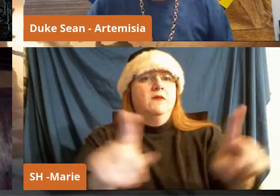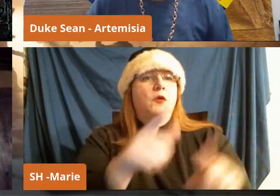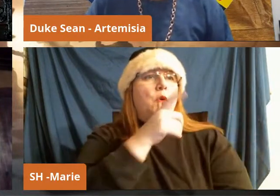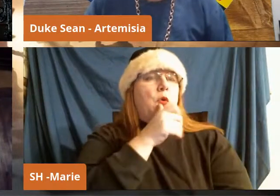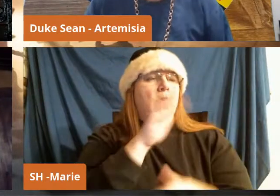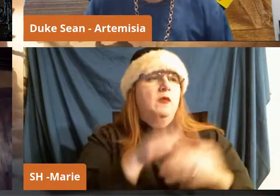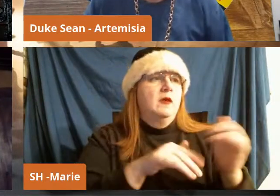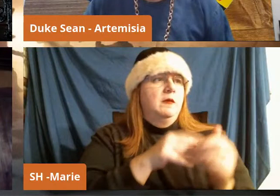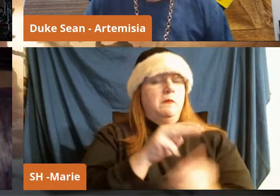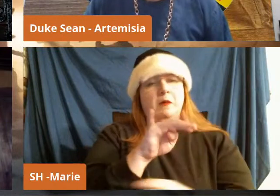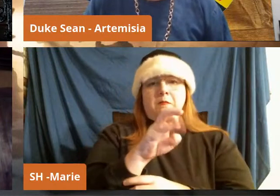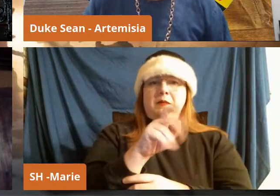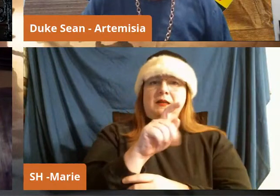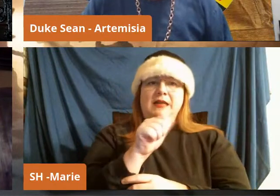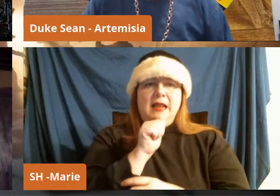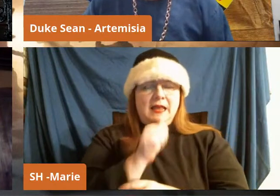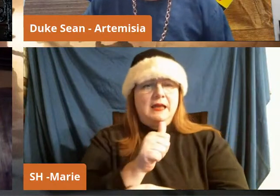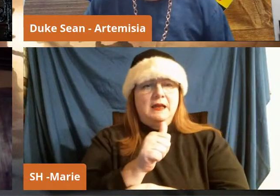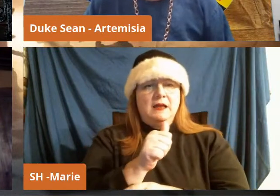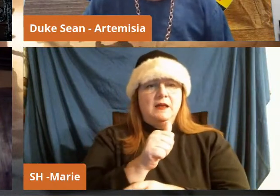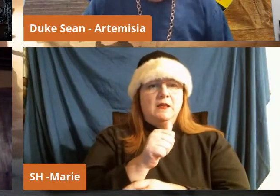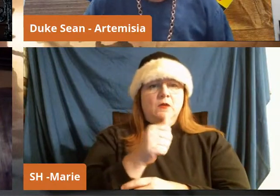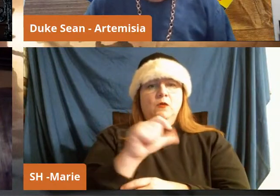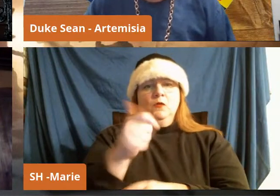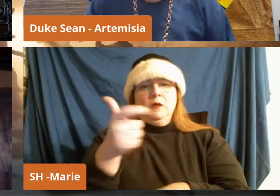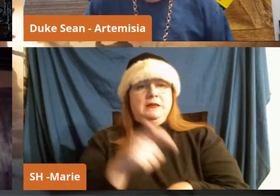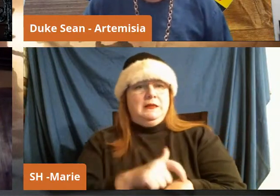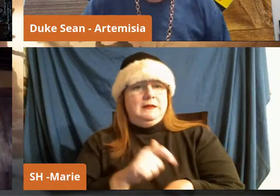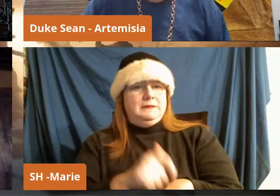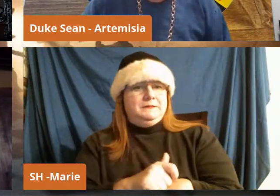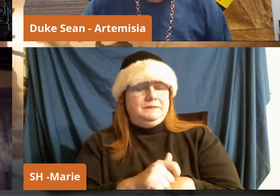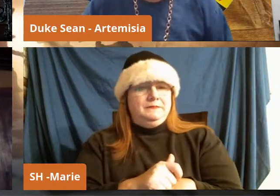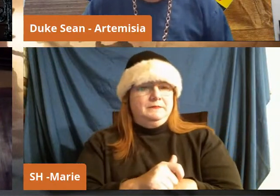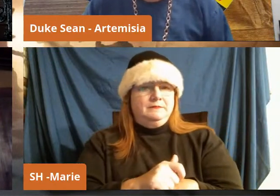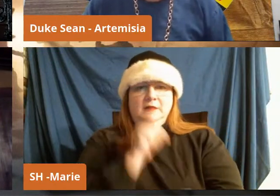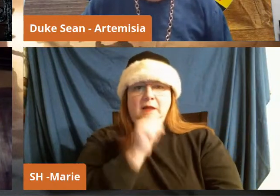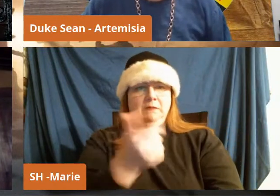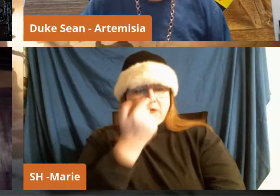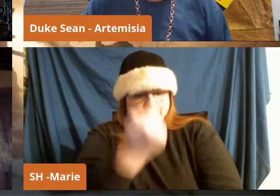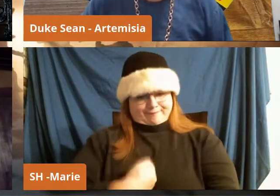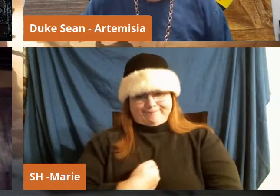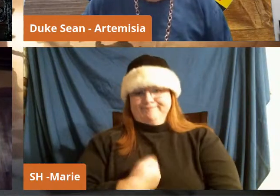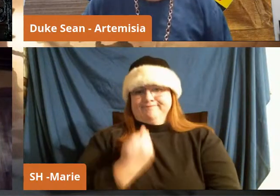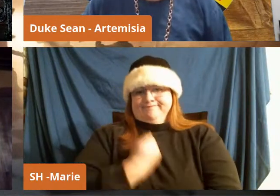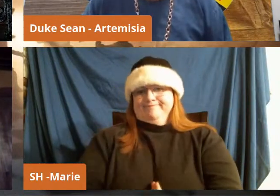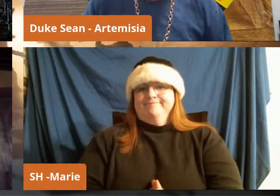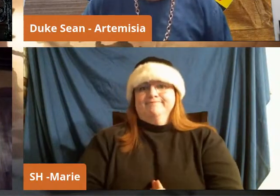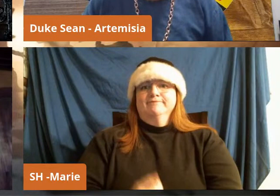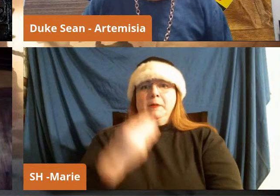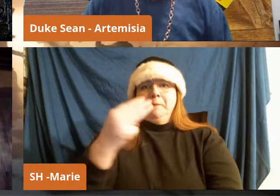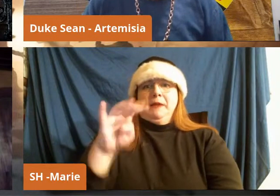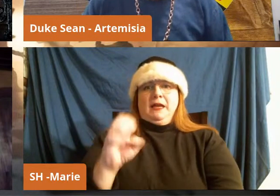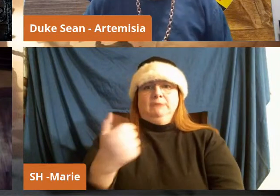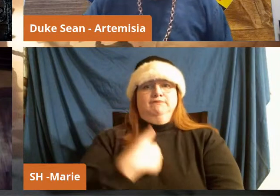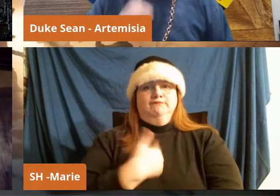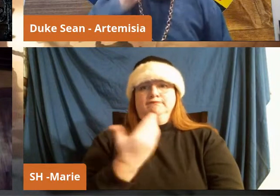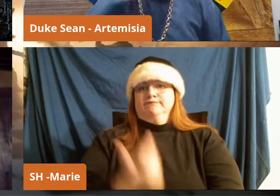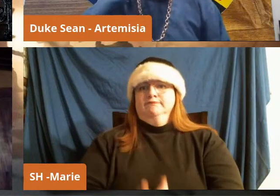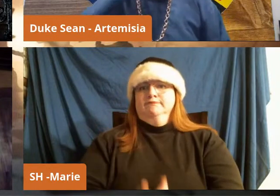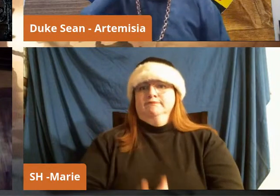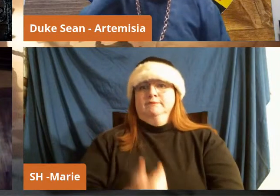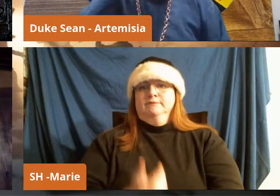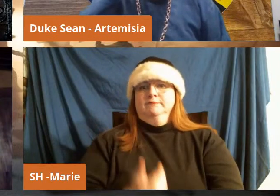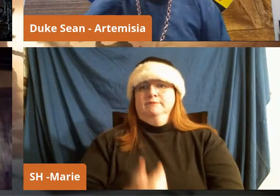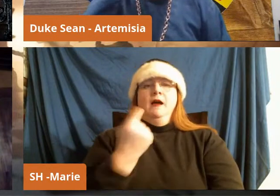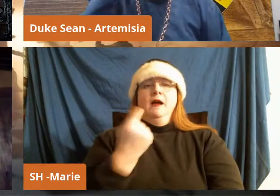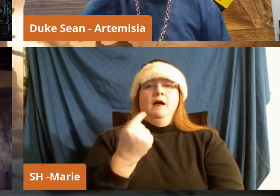are mundanely, who they are, the rest of the time. I am just me. Right. Yeah. I always made the joke